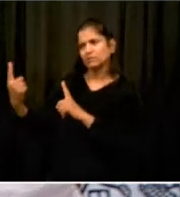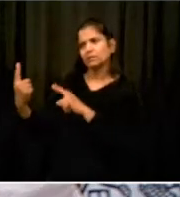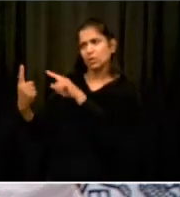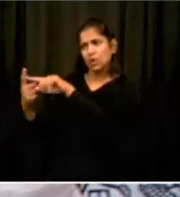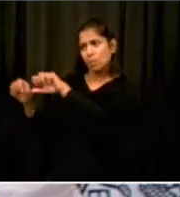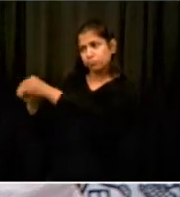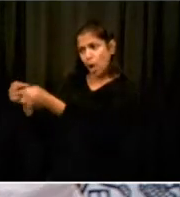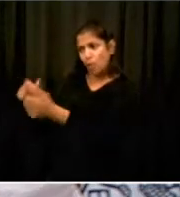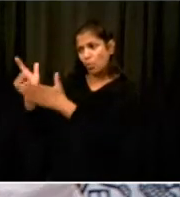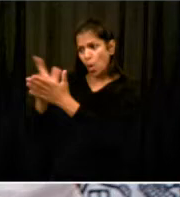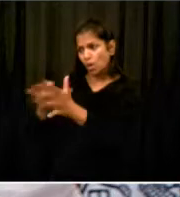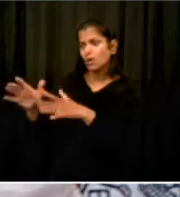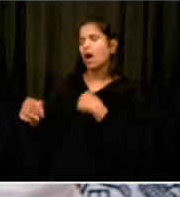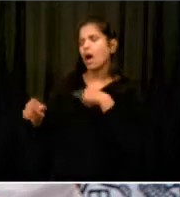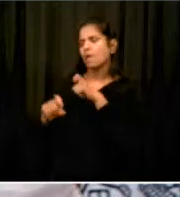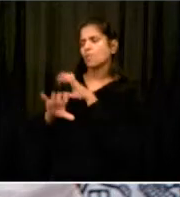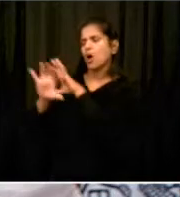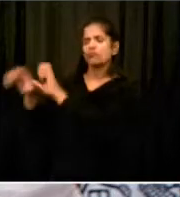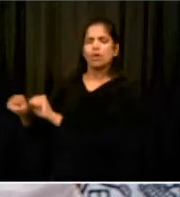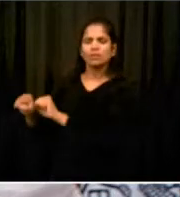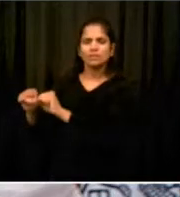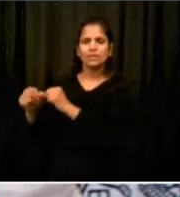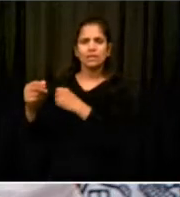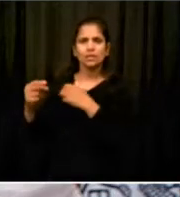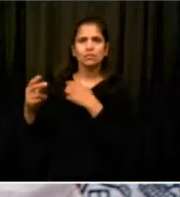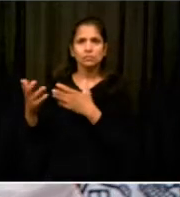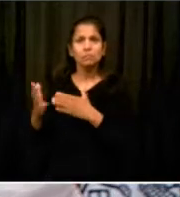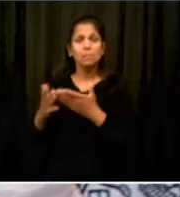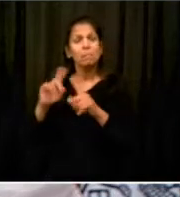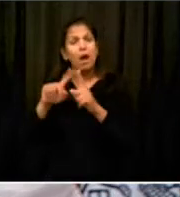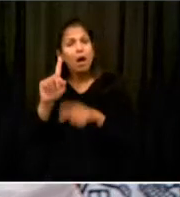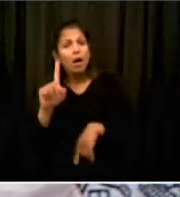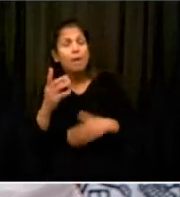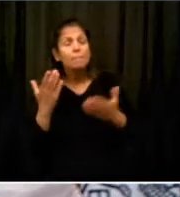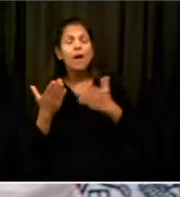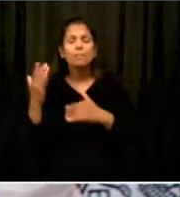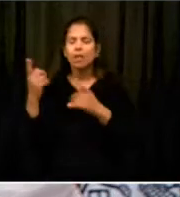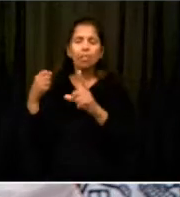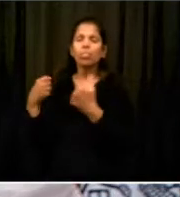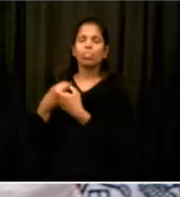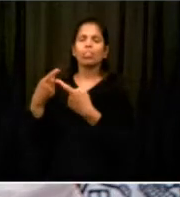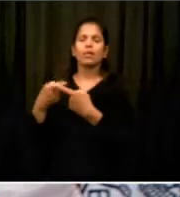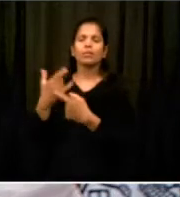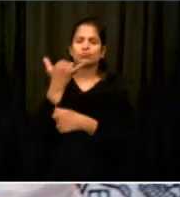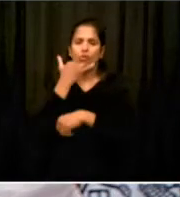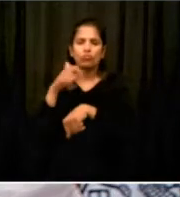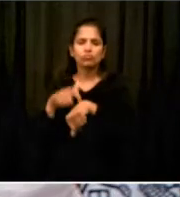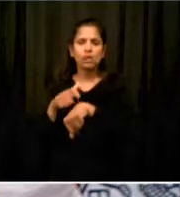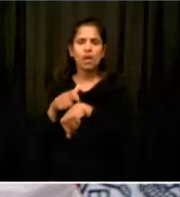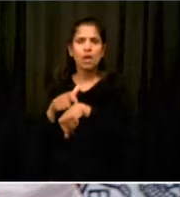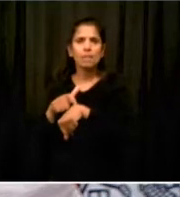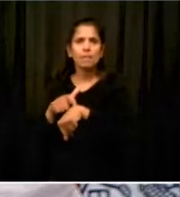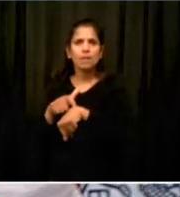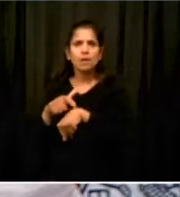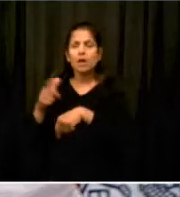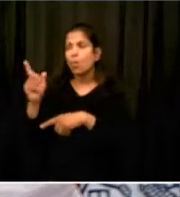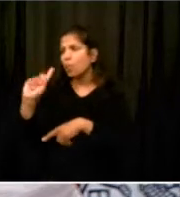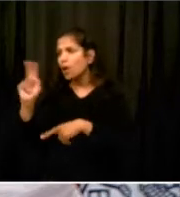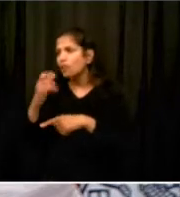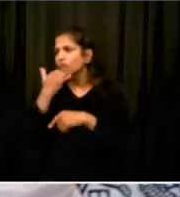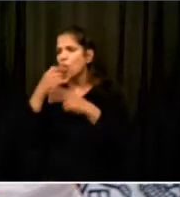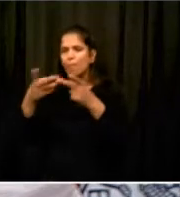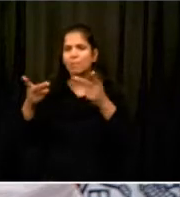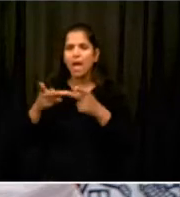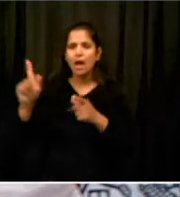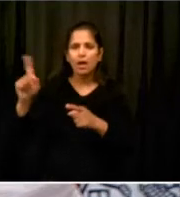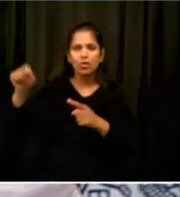the beginning. The vast majority of protesters do not damage public property. The vast majority of protesters